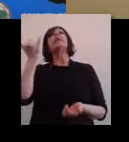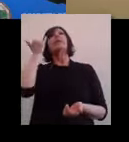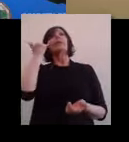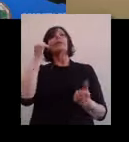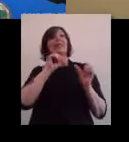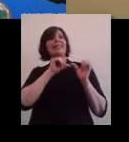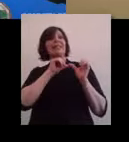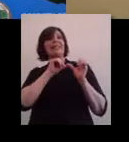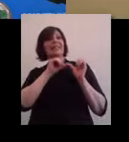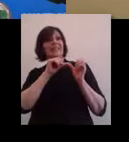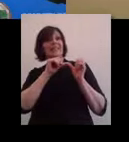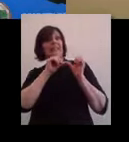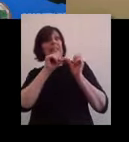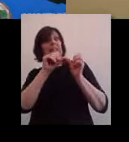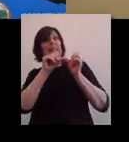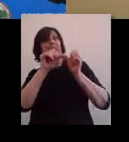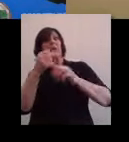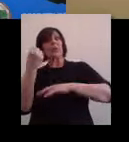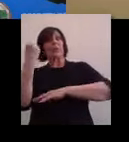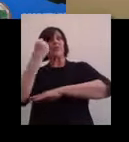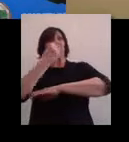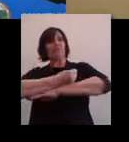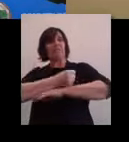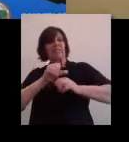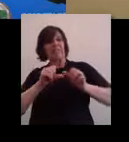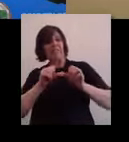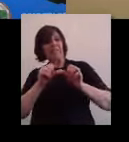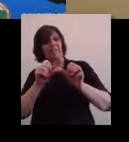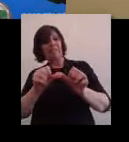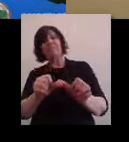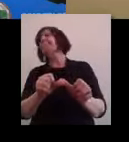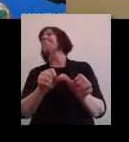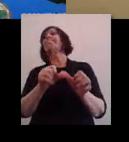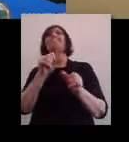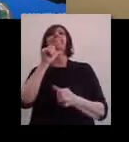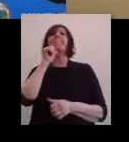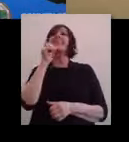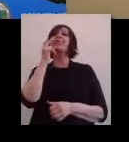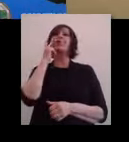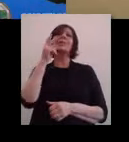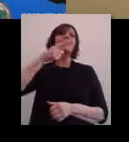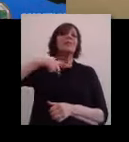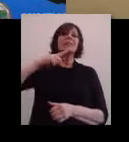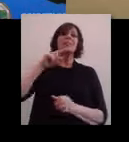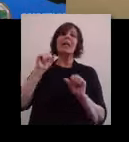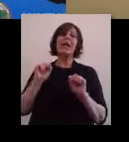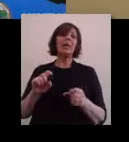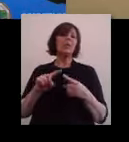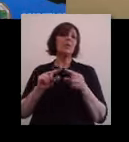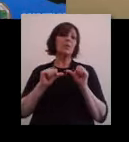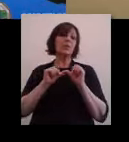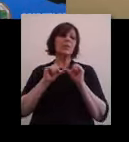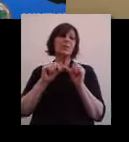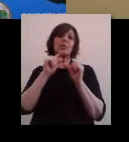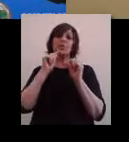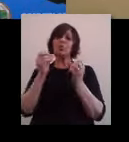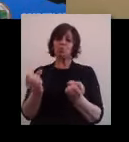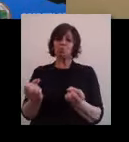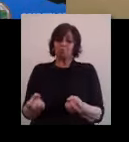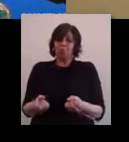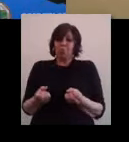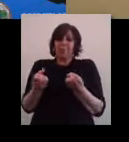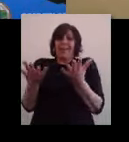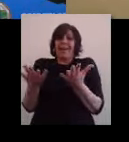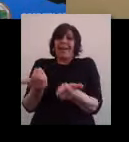period, I do not see us being able to continue to provide everything that we usually always